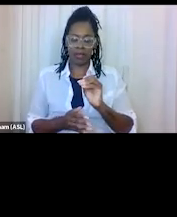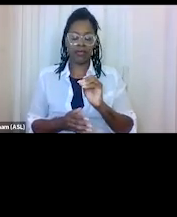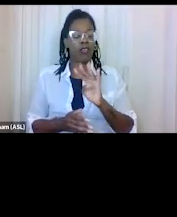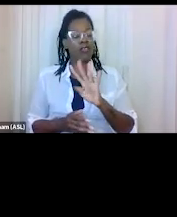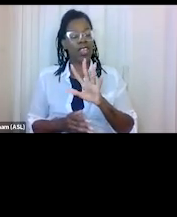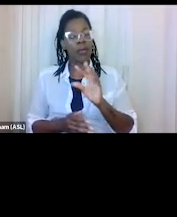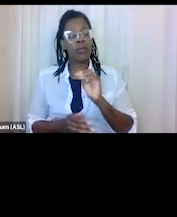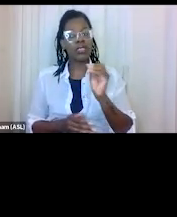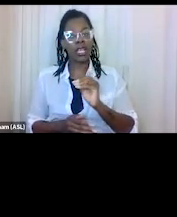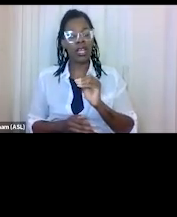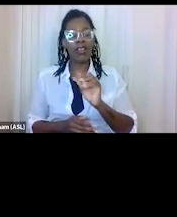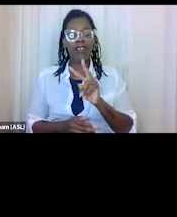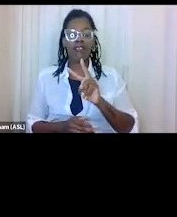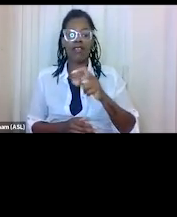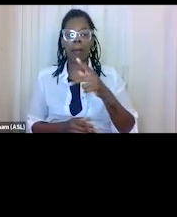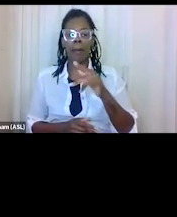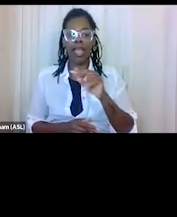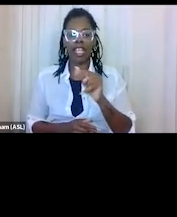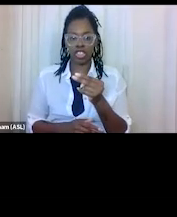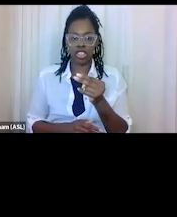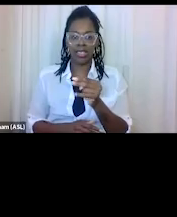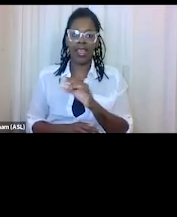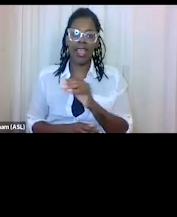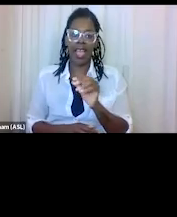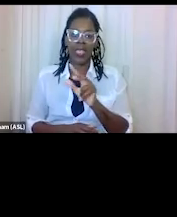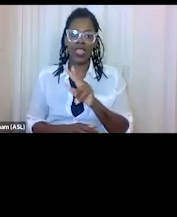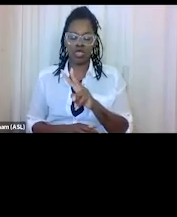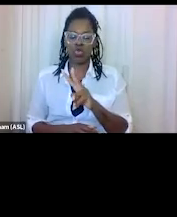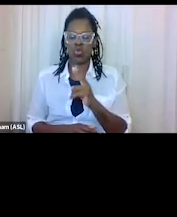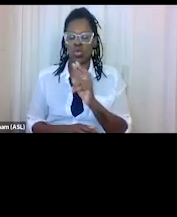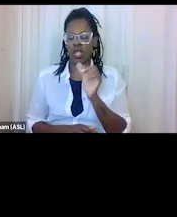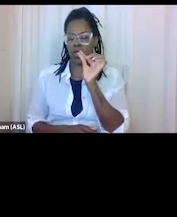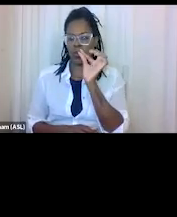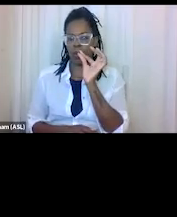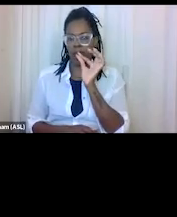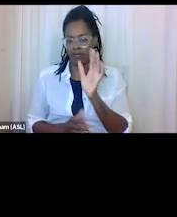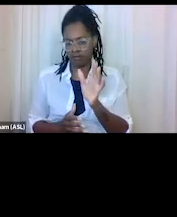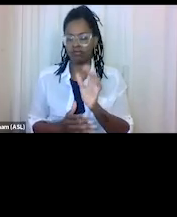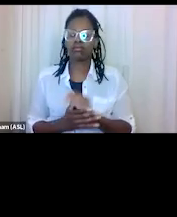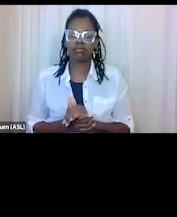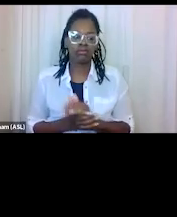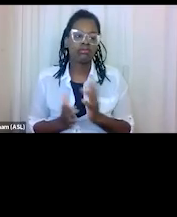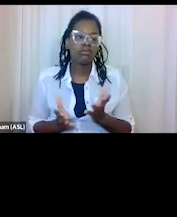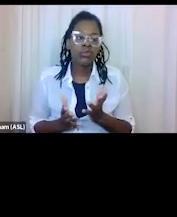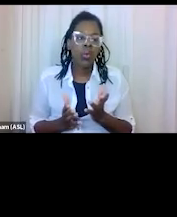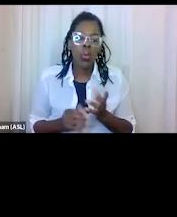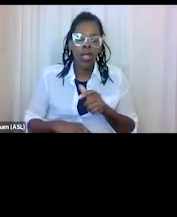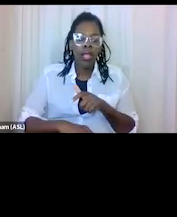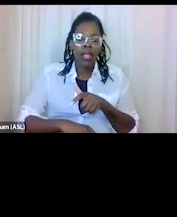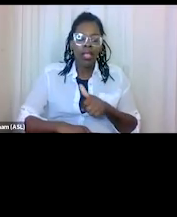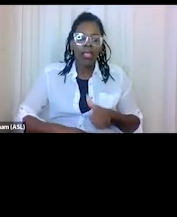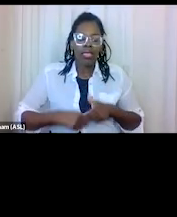vaping currently, and about 32% are currently using marijuana, okay? So if we look at lifetime substance